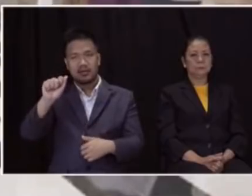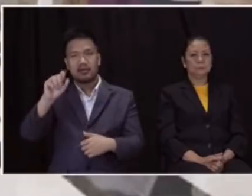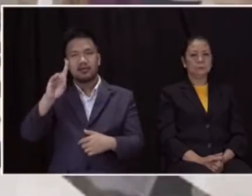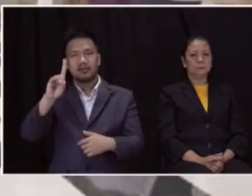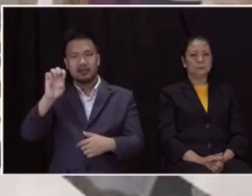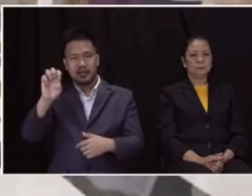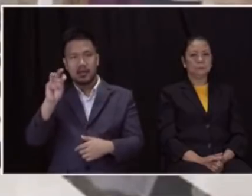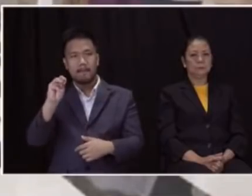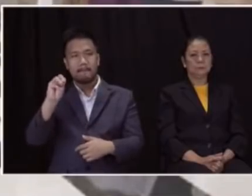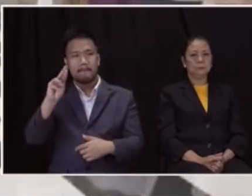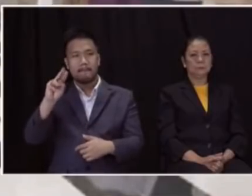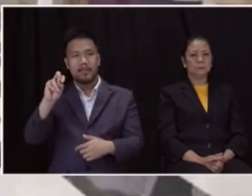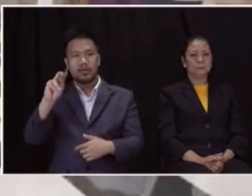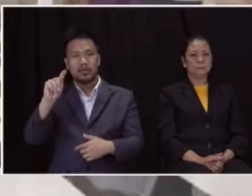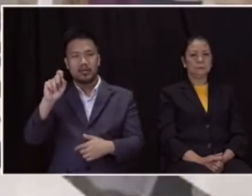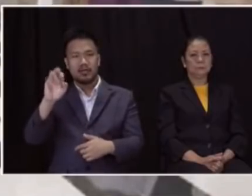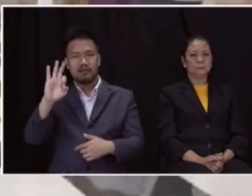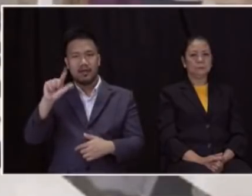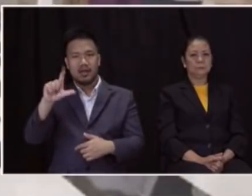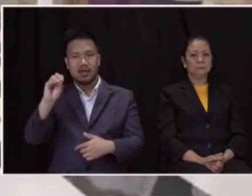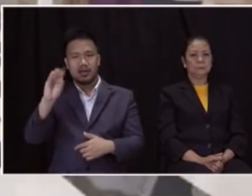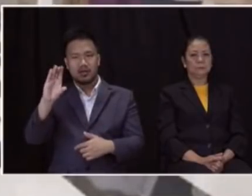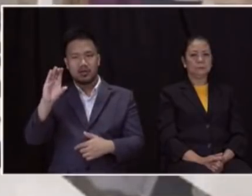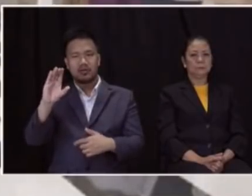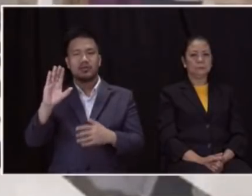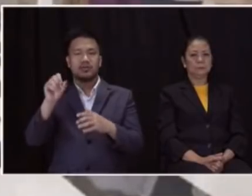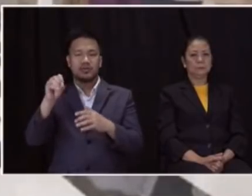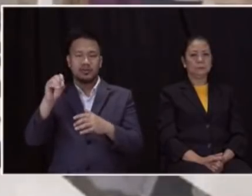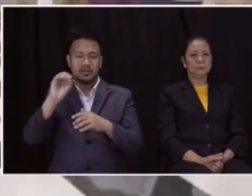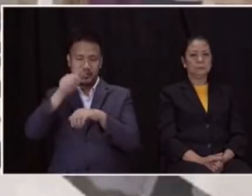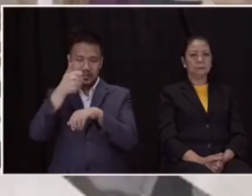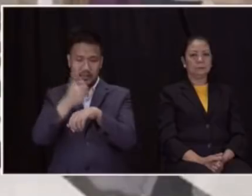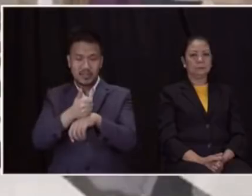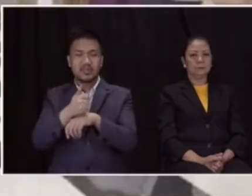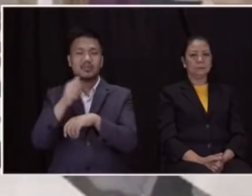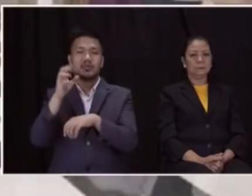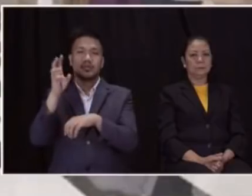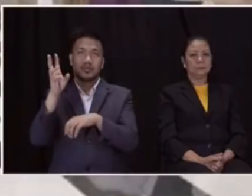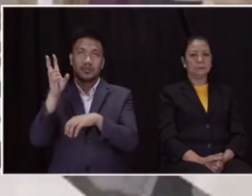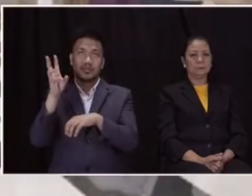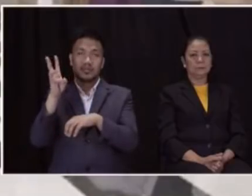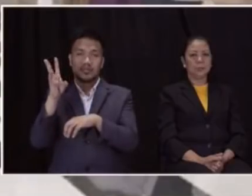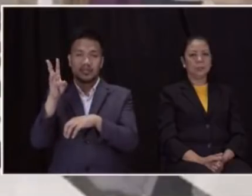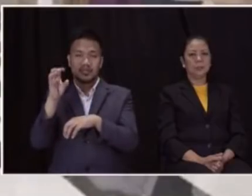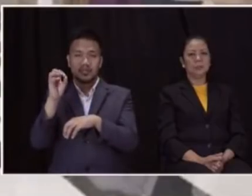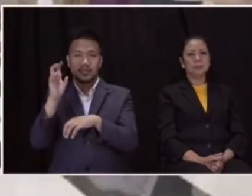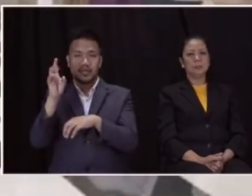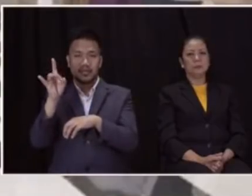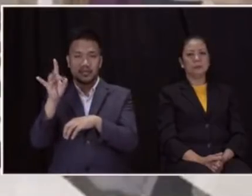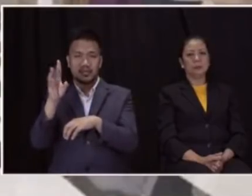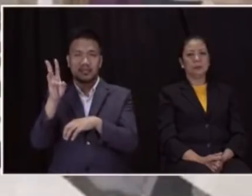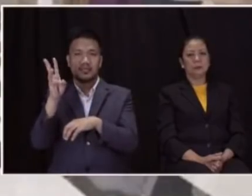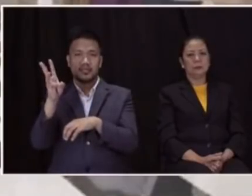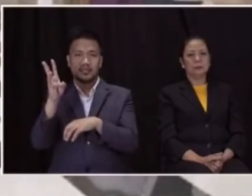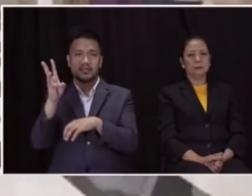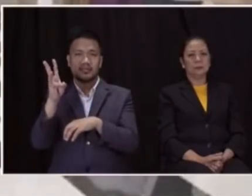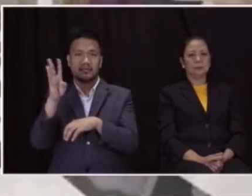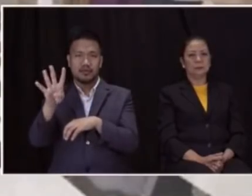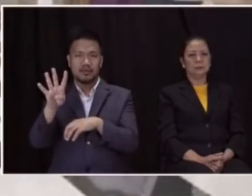was established in 1864. To present the key to her city is the Honorable Mayor